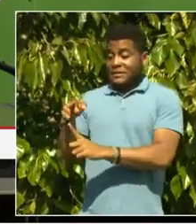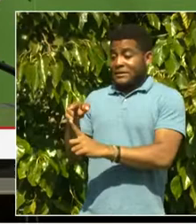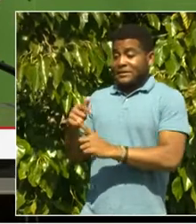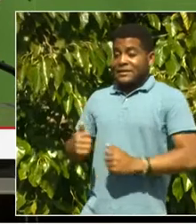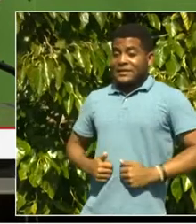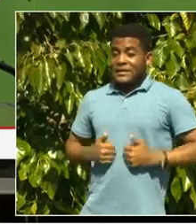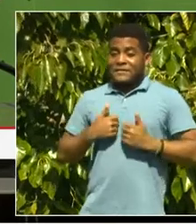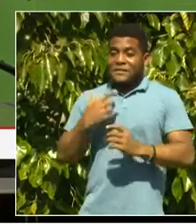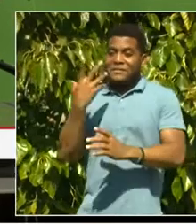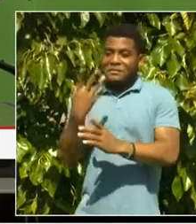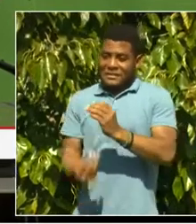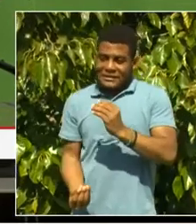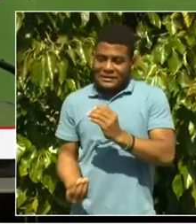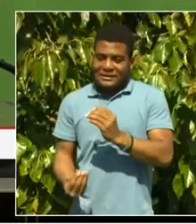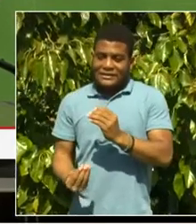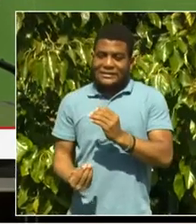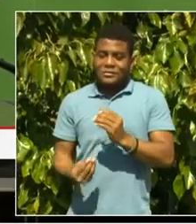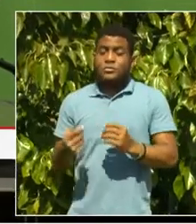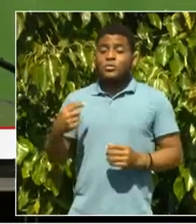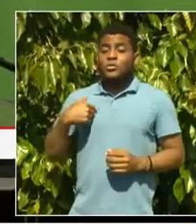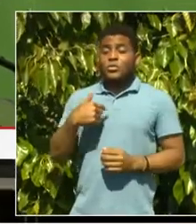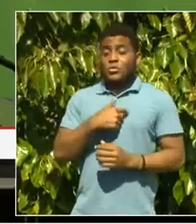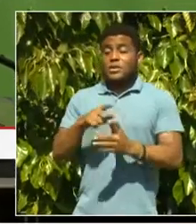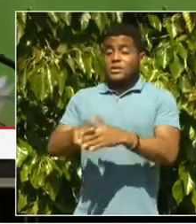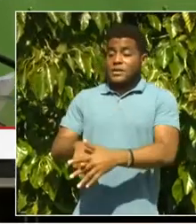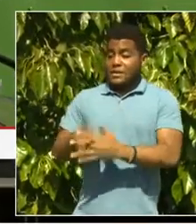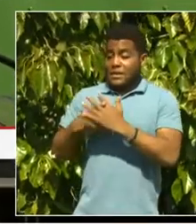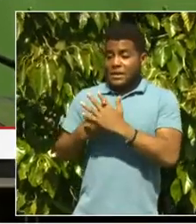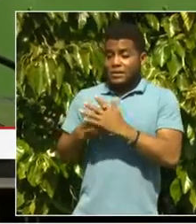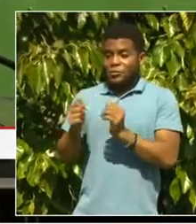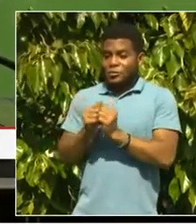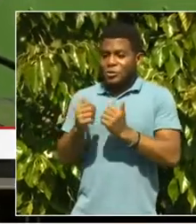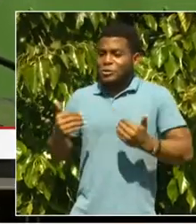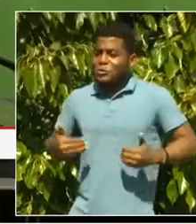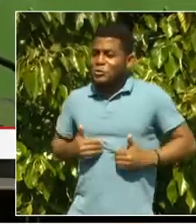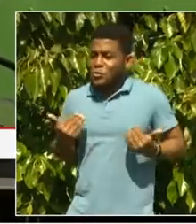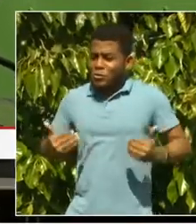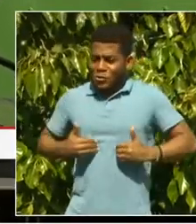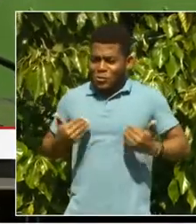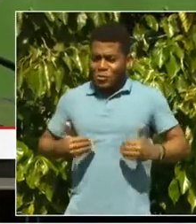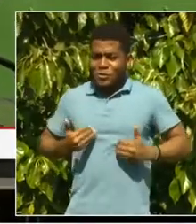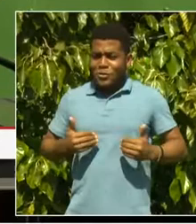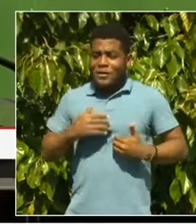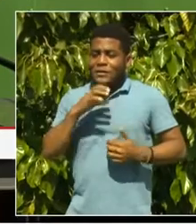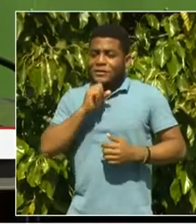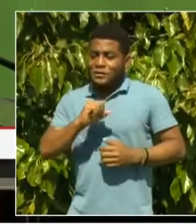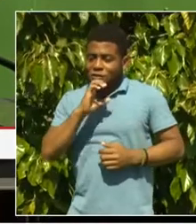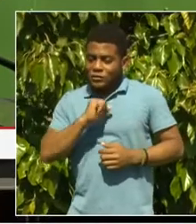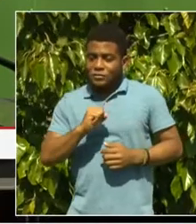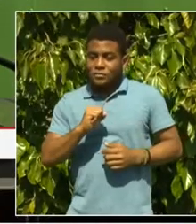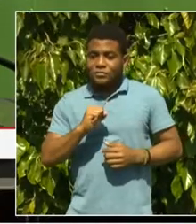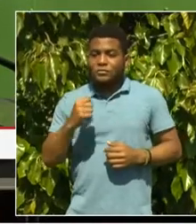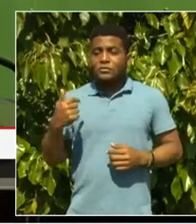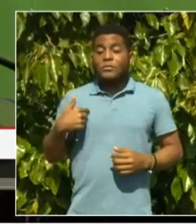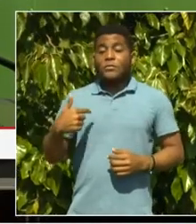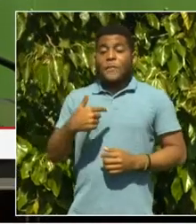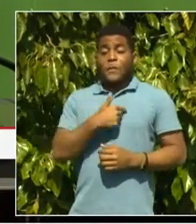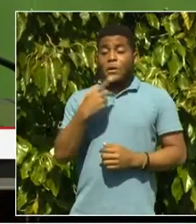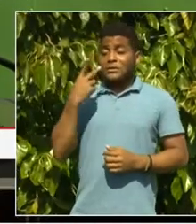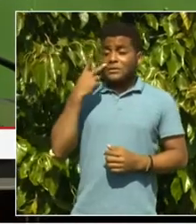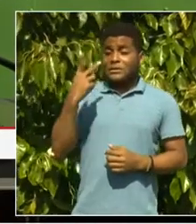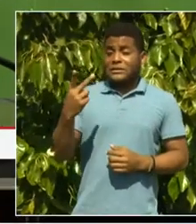very early ages. We are proud of the progress we're making, but we know there's much more to